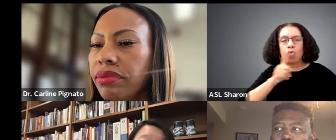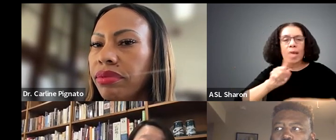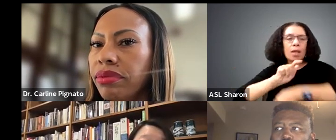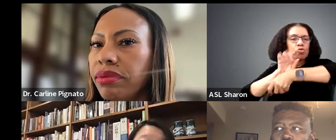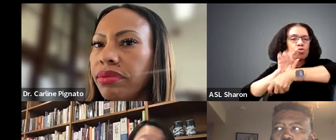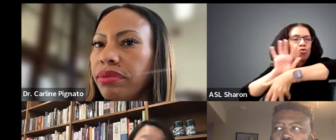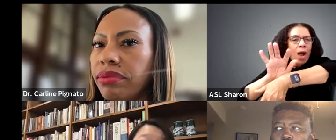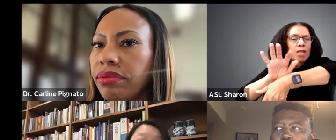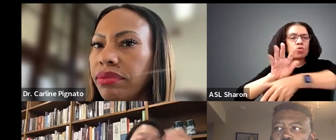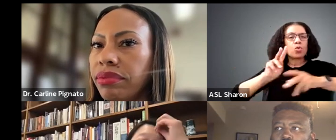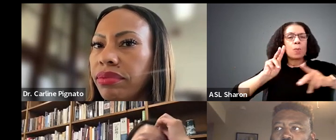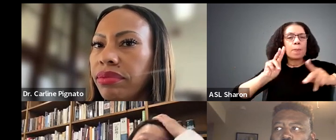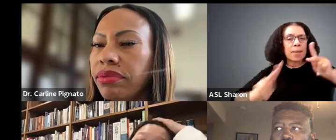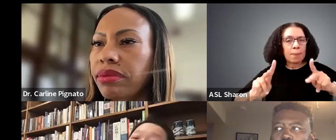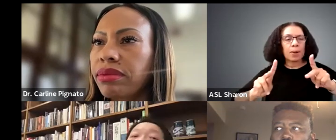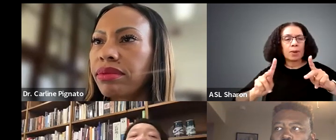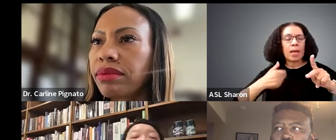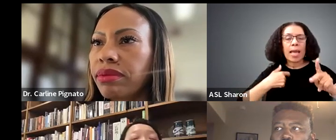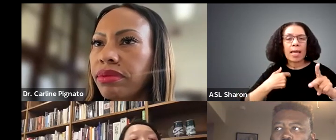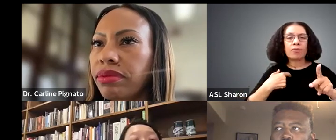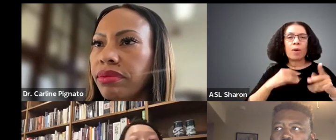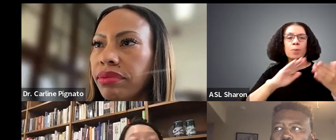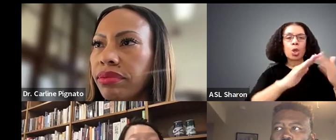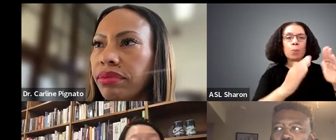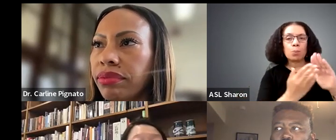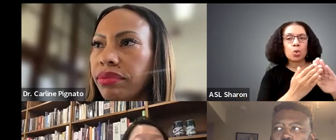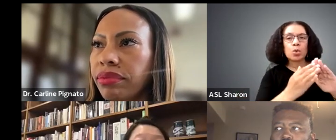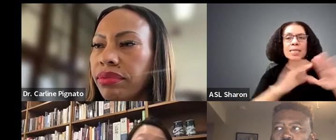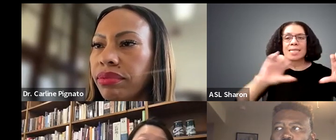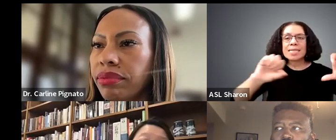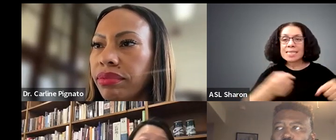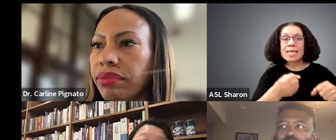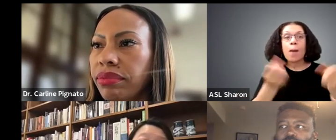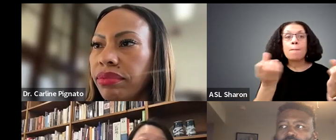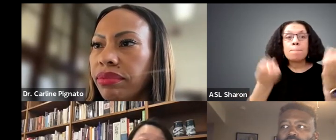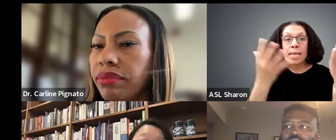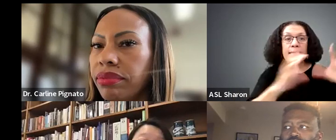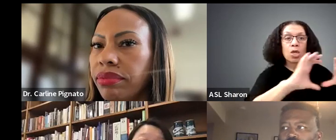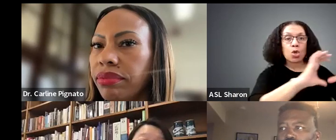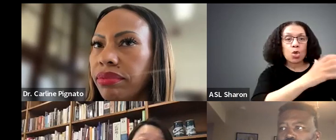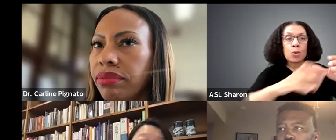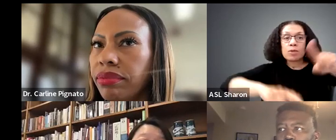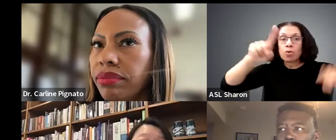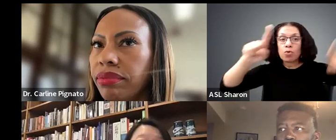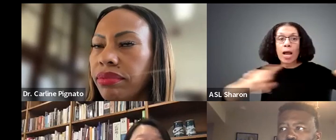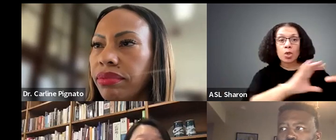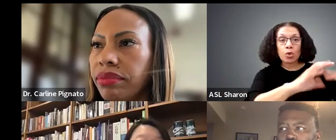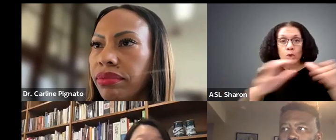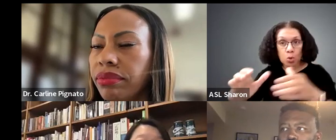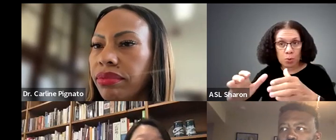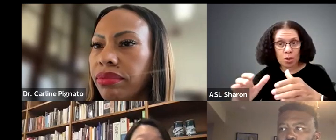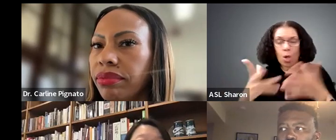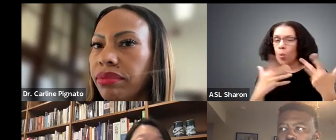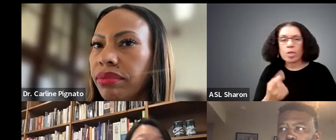their previous districts. And I put an S on that, right? Not just one. So I hope you have that same urgency, but